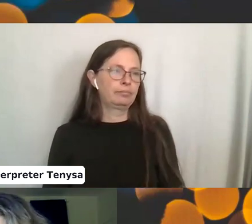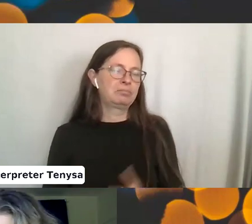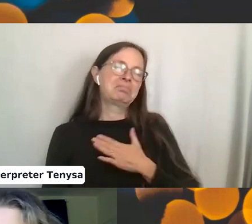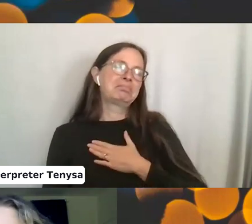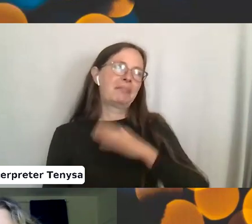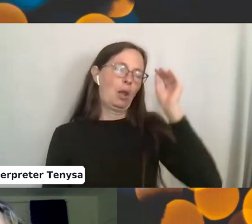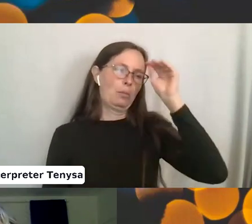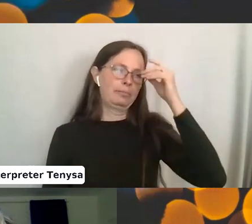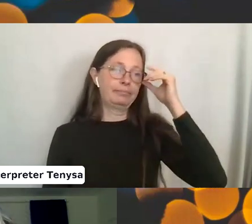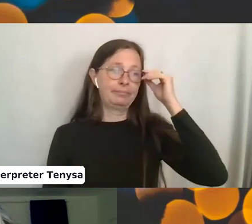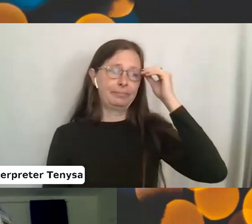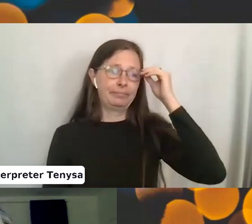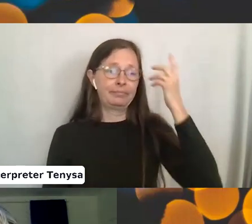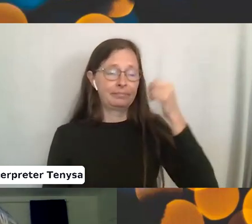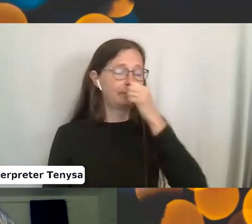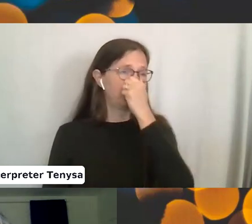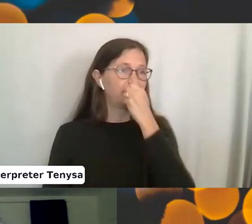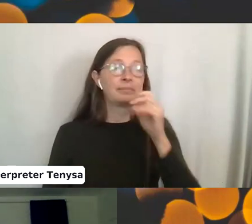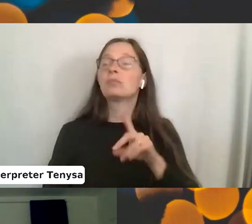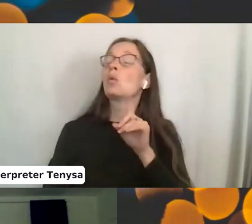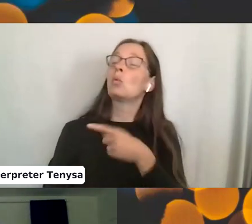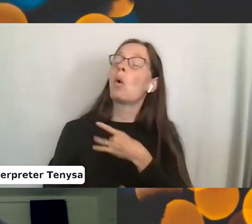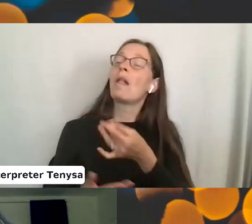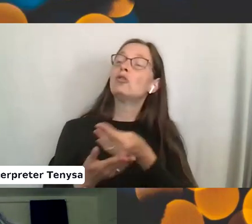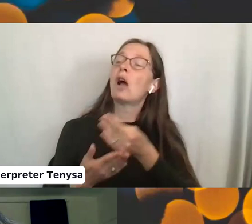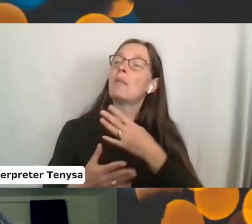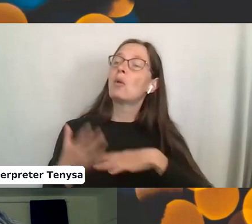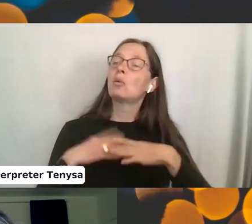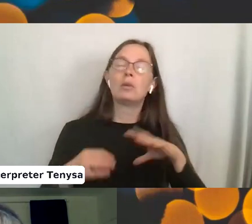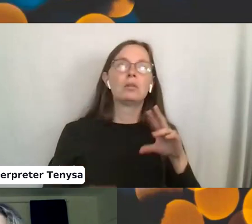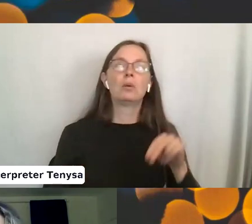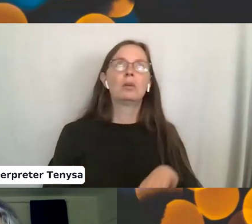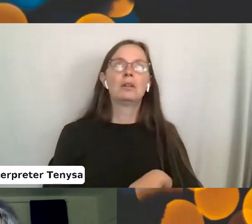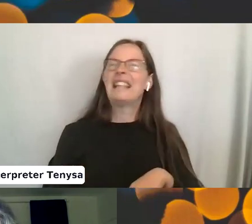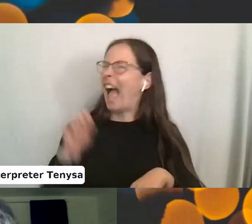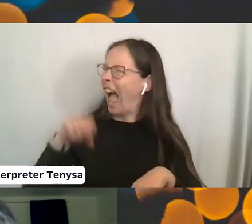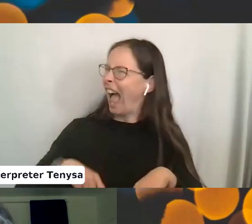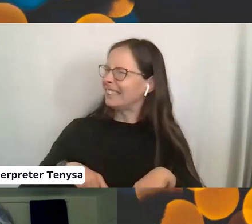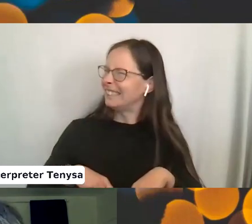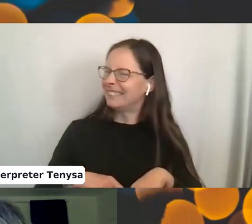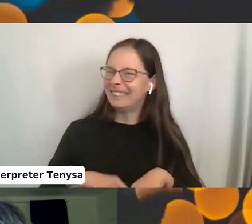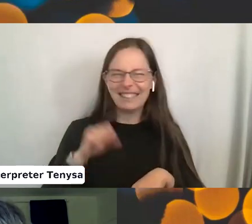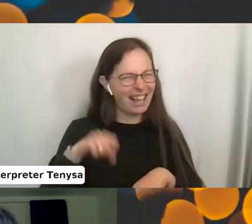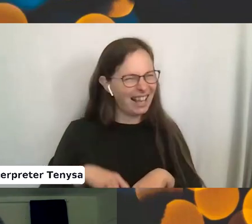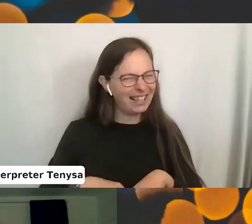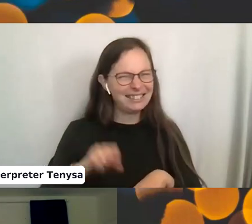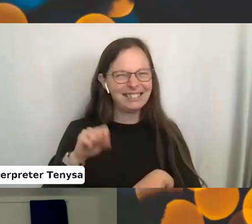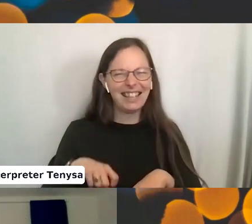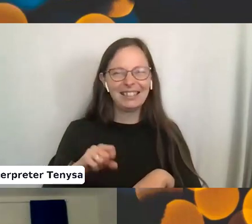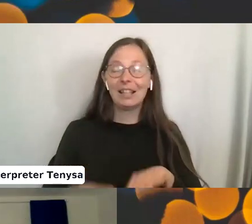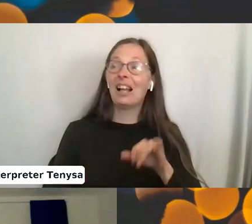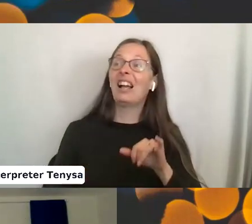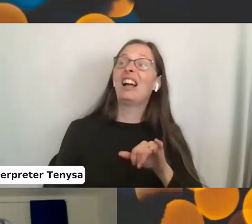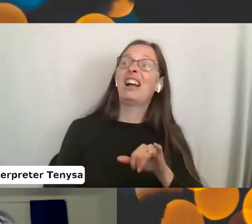opinion. Okay. Yeah. All right. Do you like shopping for clothes? No. Yes. All